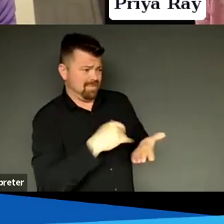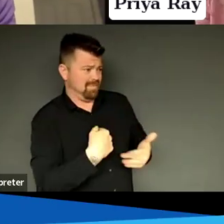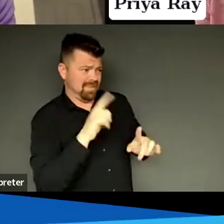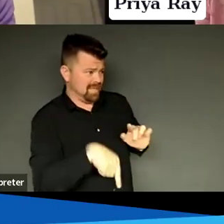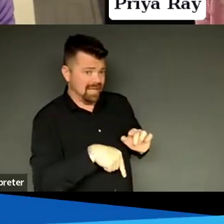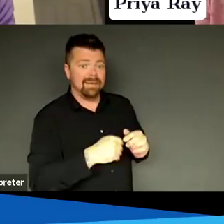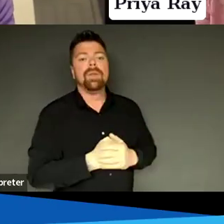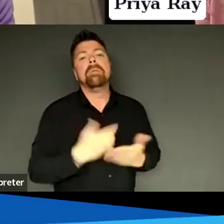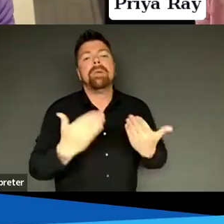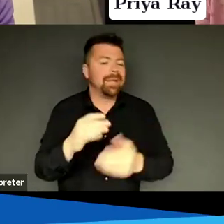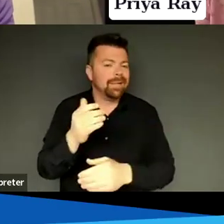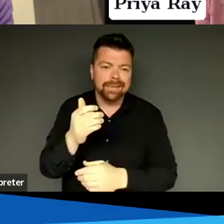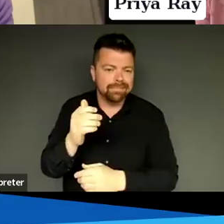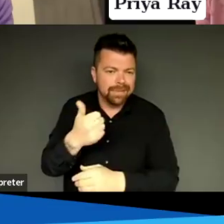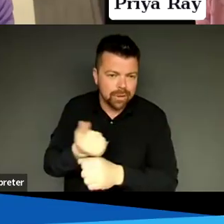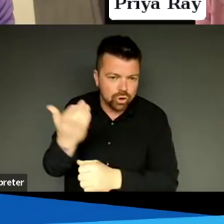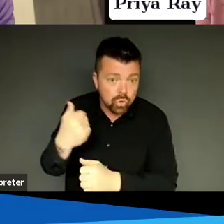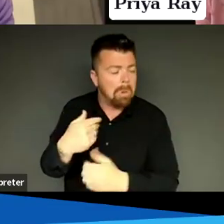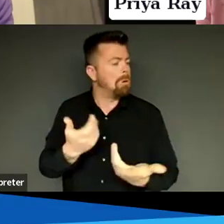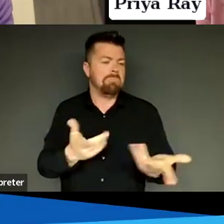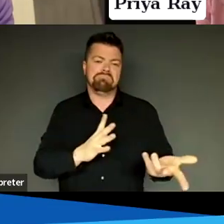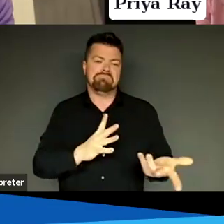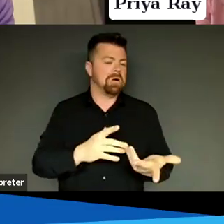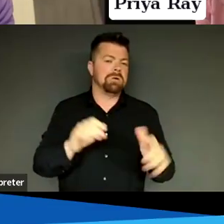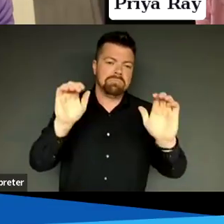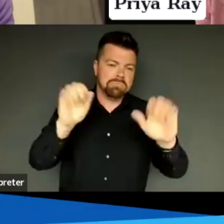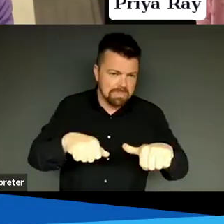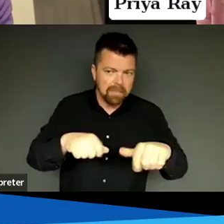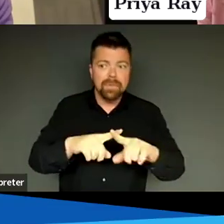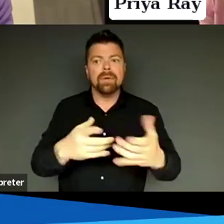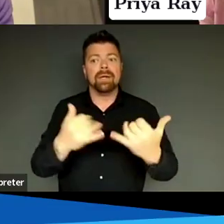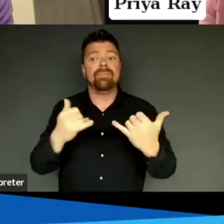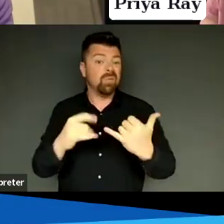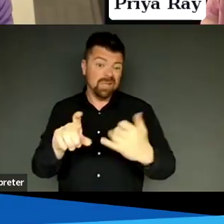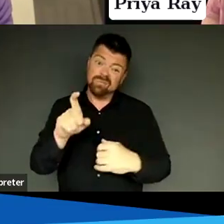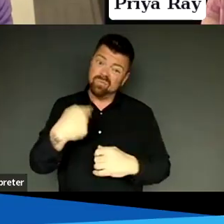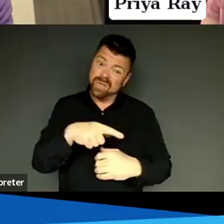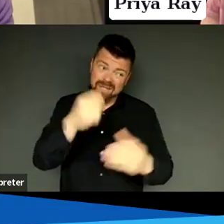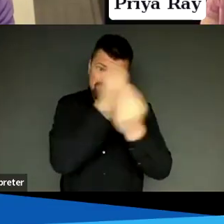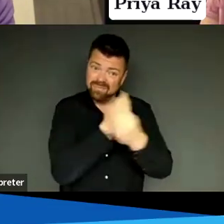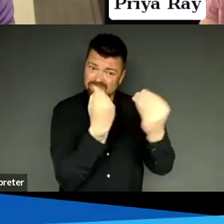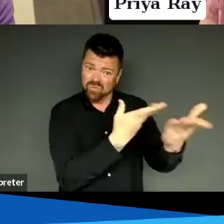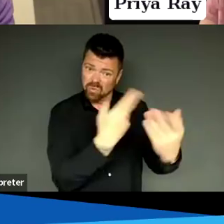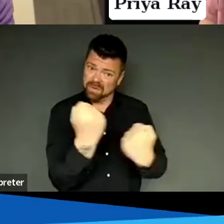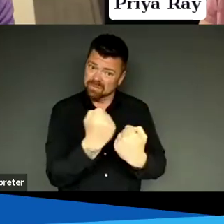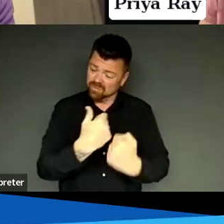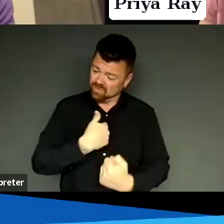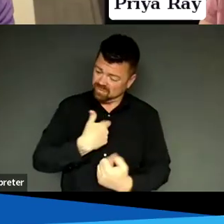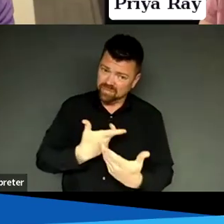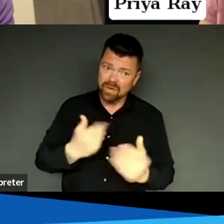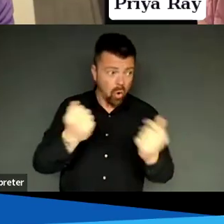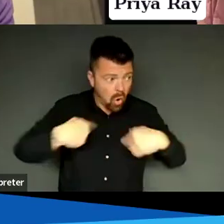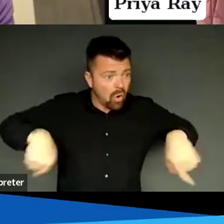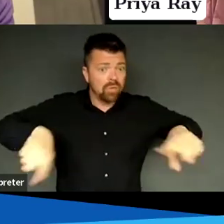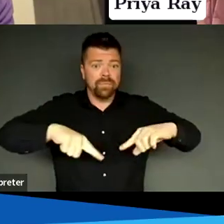transfer 10 years ago, but that's something we need to advocate about altogether. Oh yeah,